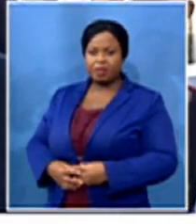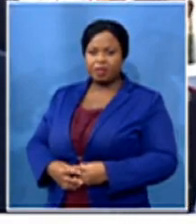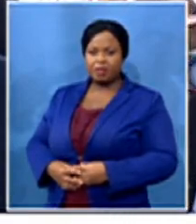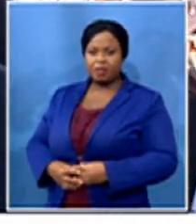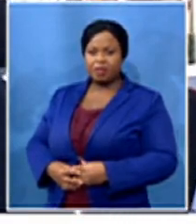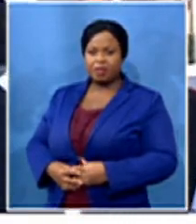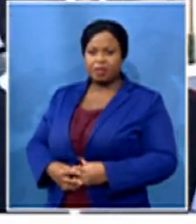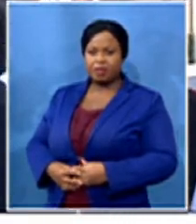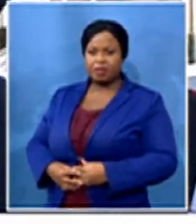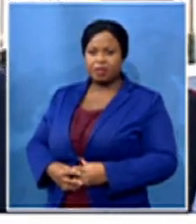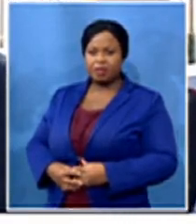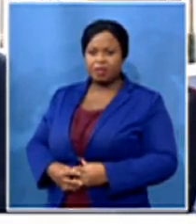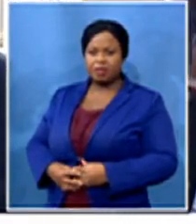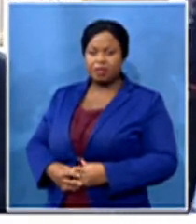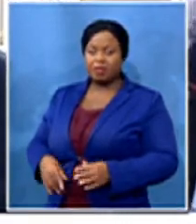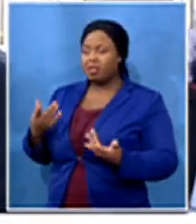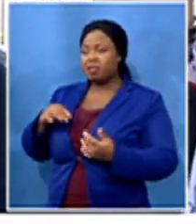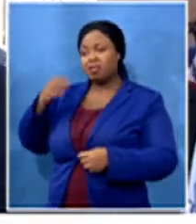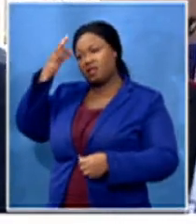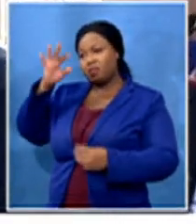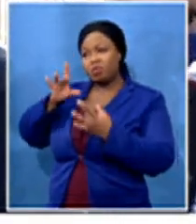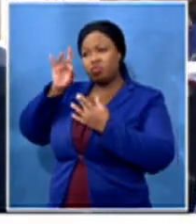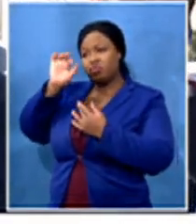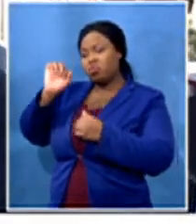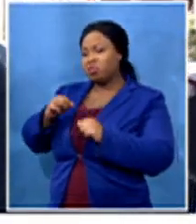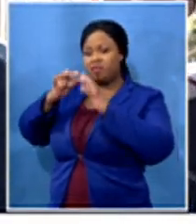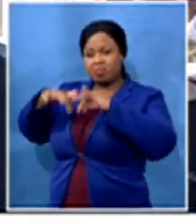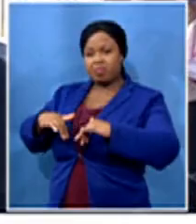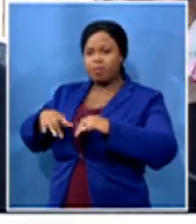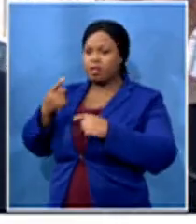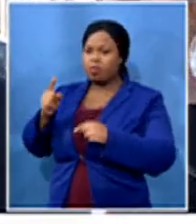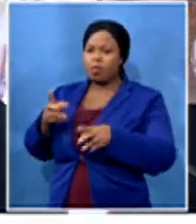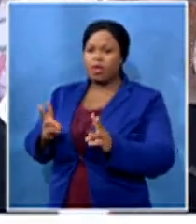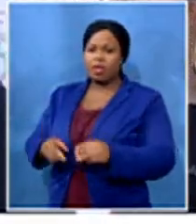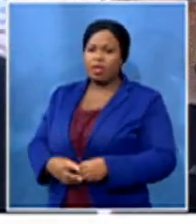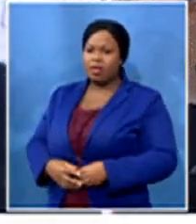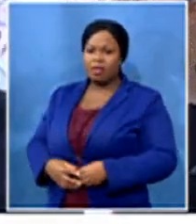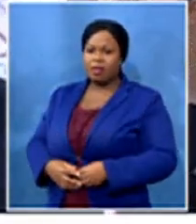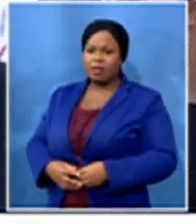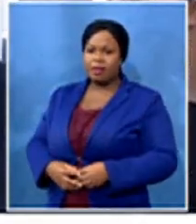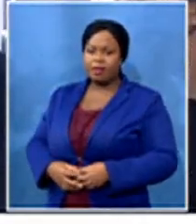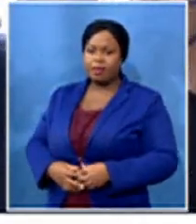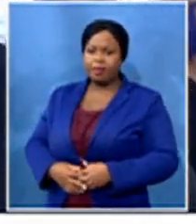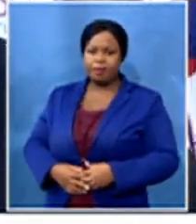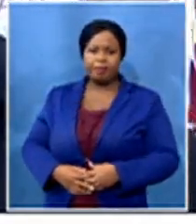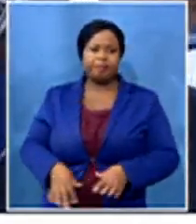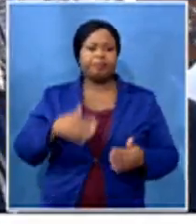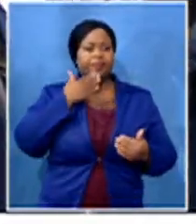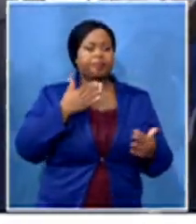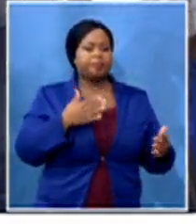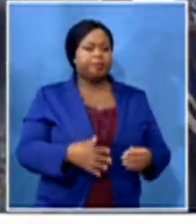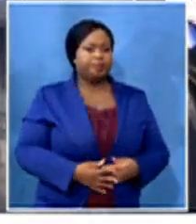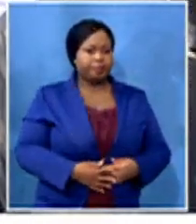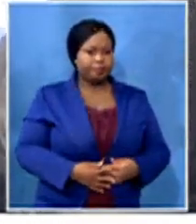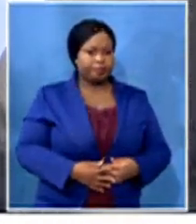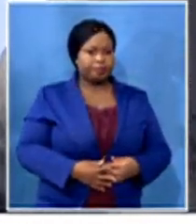It is essentially up to the government. If they want to liquidate, they need to do it properly, not the way that they're doing it now. Thank you so much, Papa. There